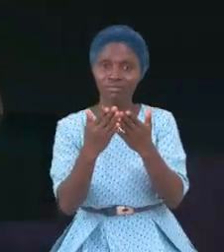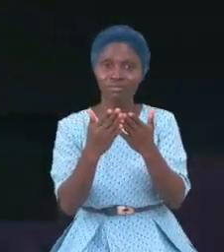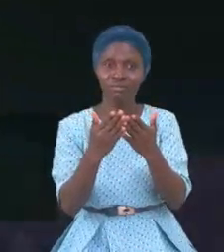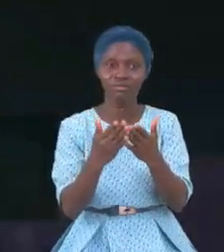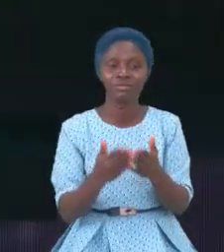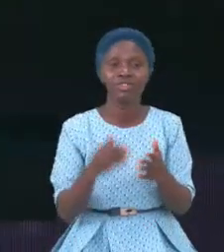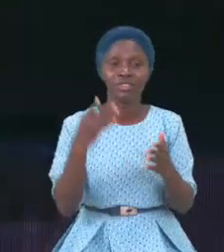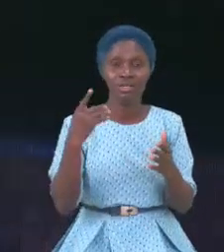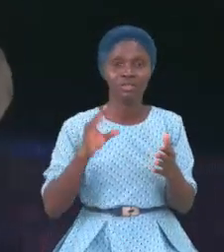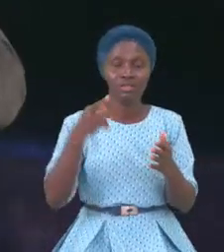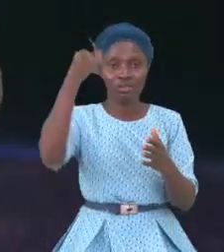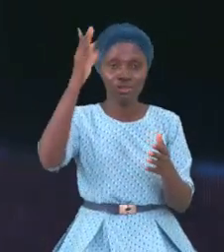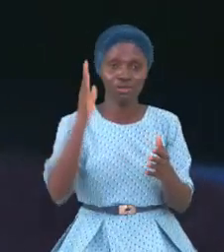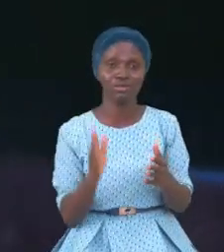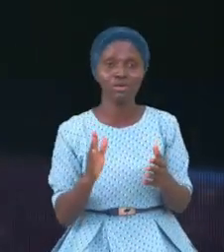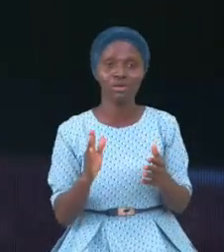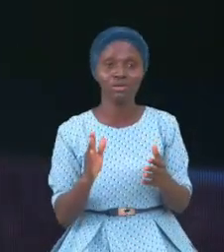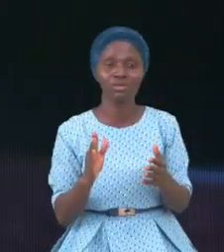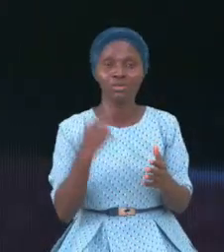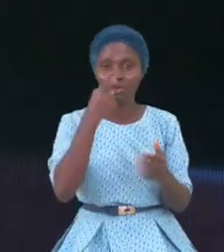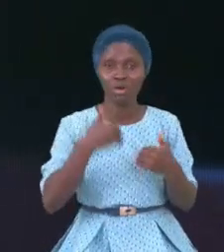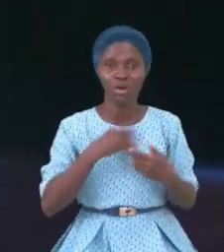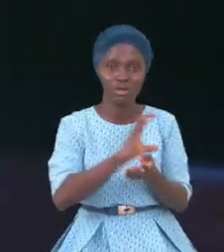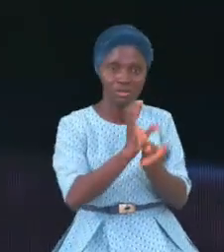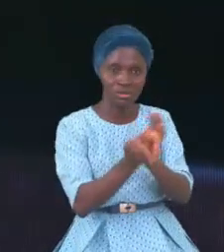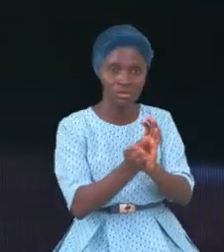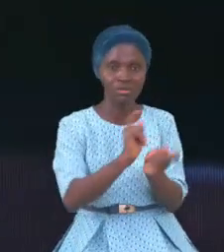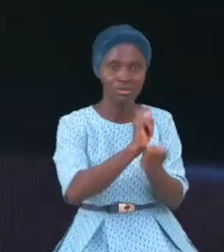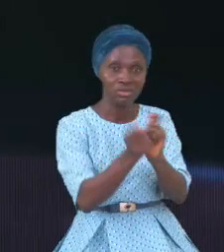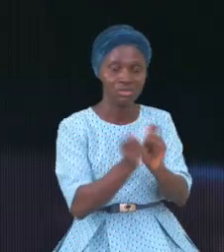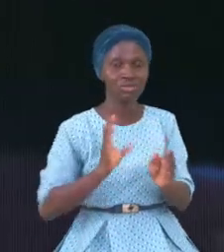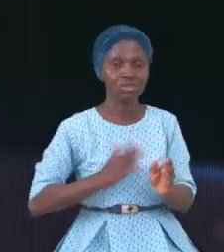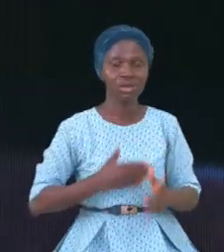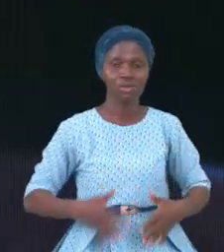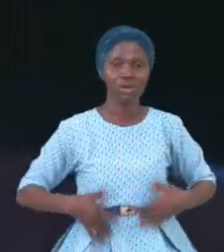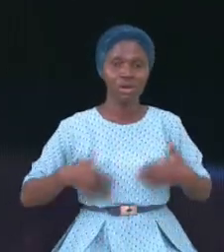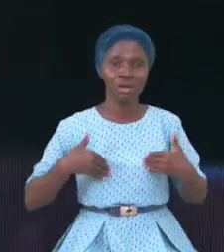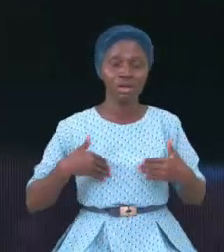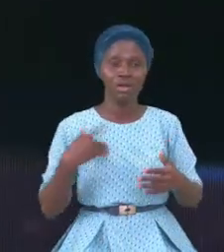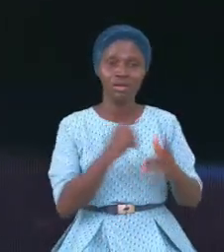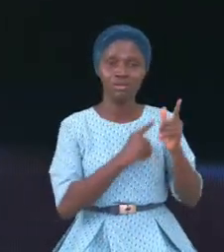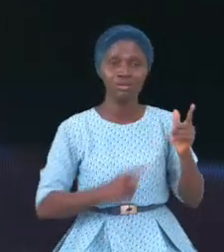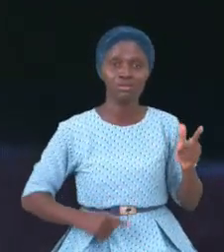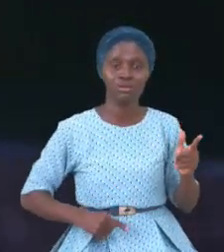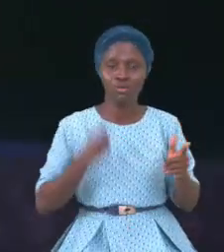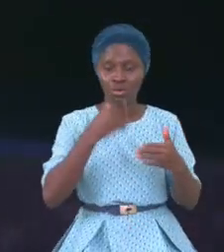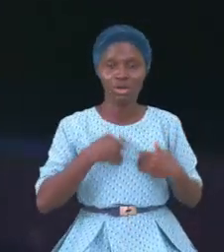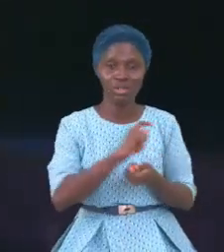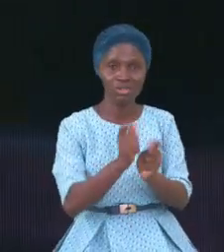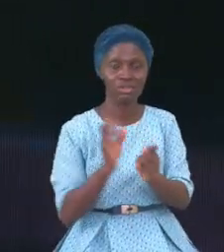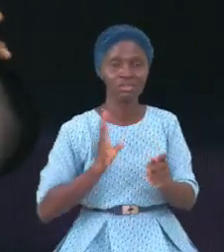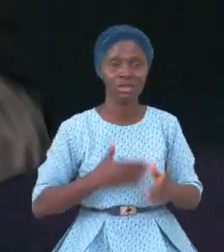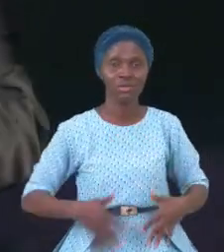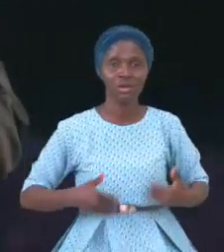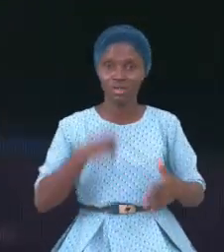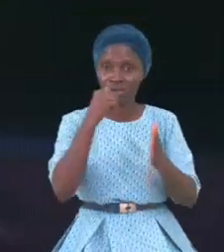in heaven, the God who has transformed our lives, the God who has changed our lives, it says, God be